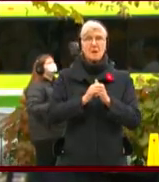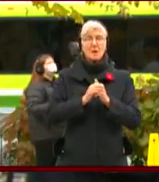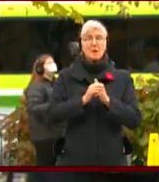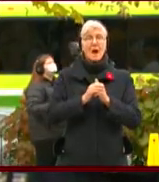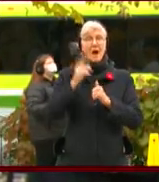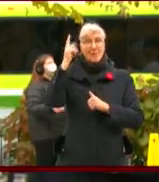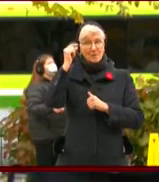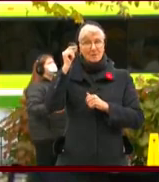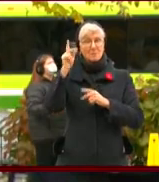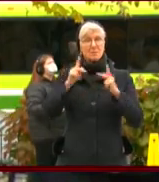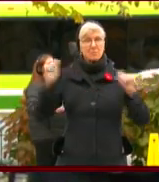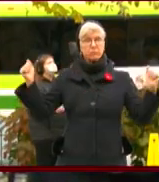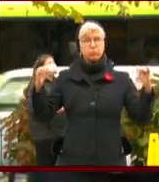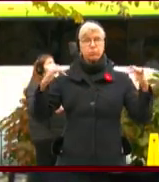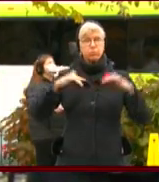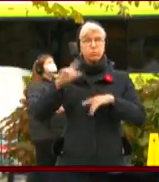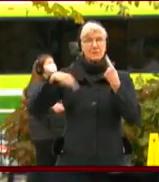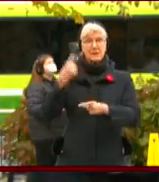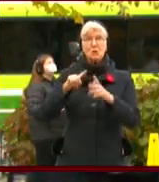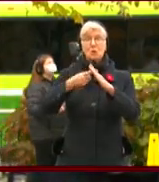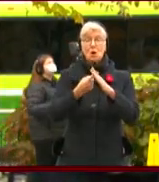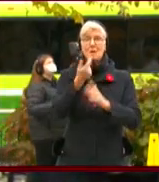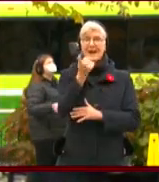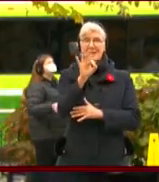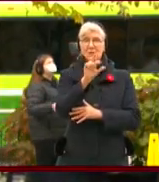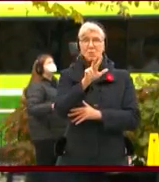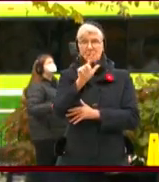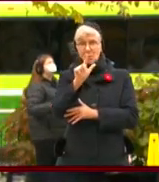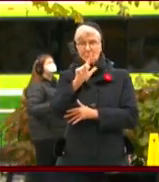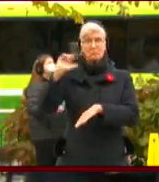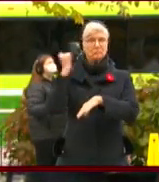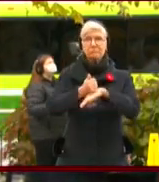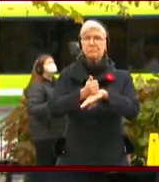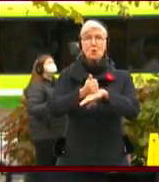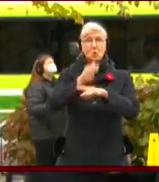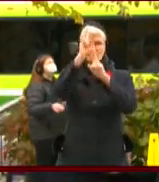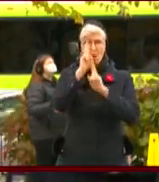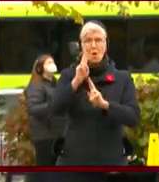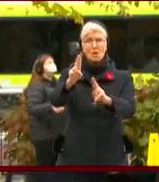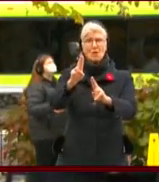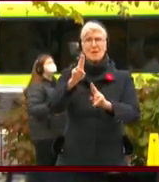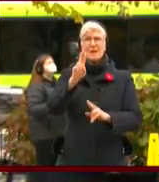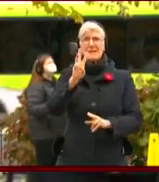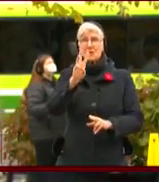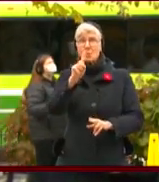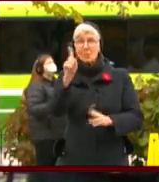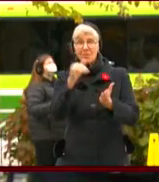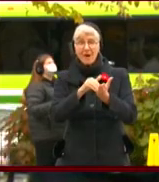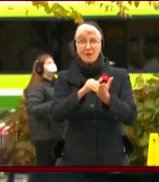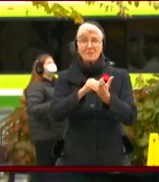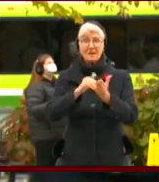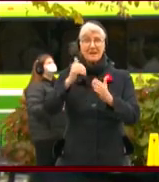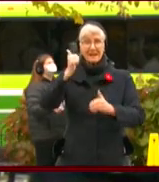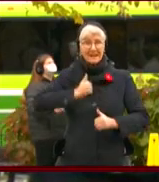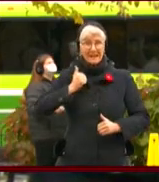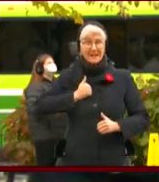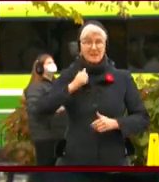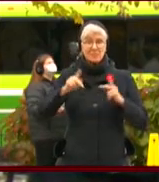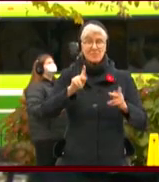since 1923, when it was dedicated to honor the 61,000 Canadians killed in the Great